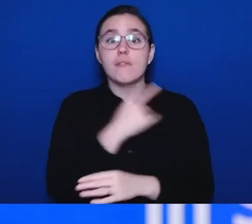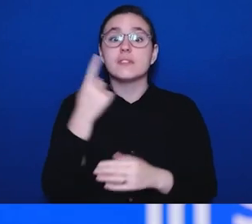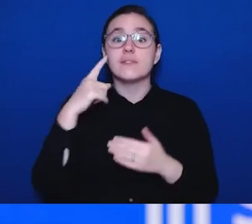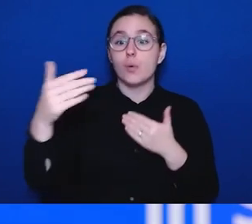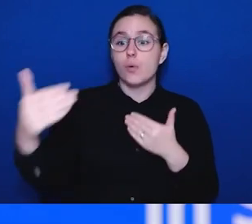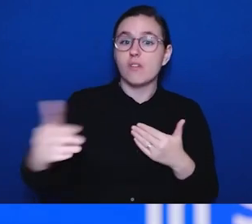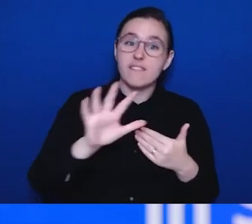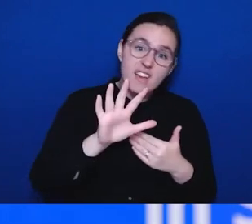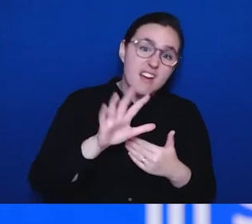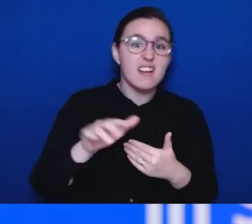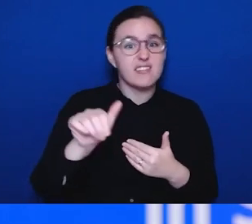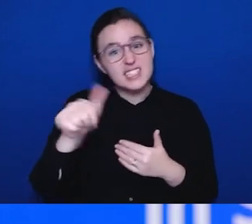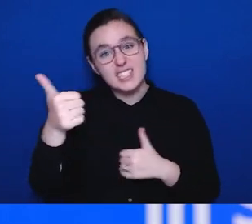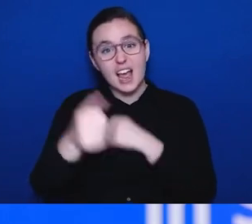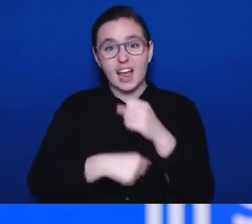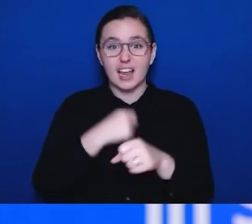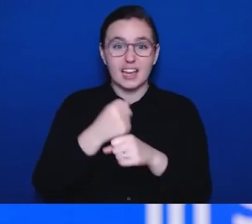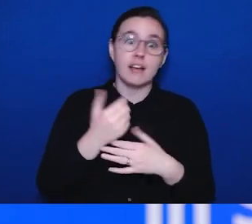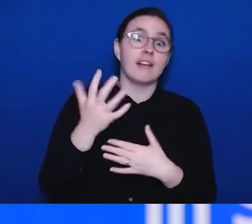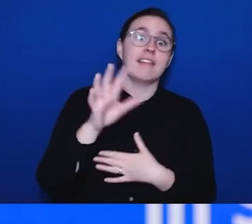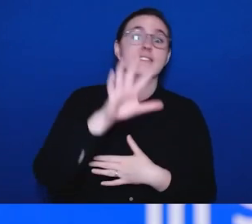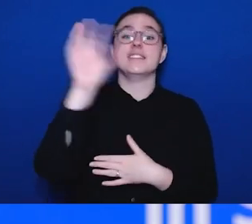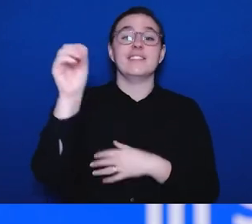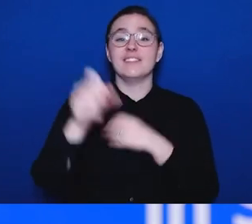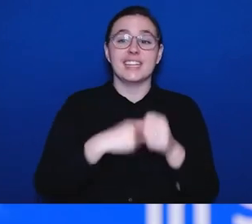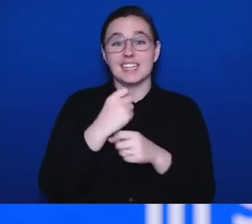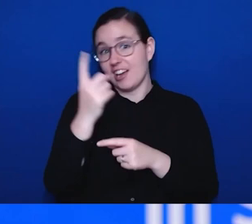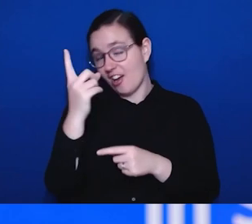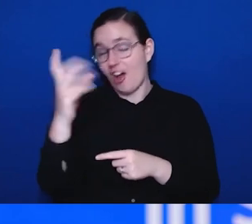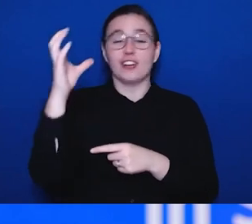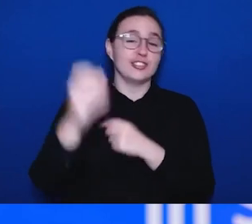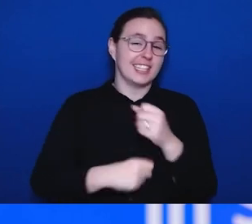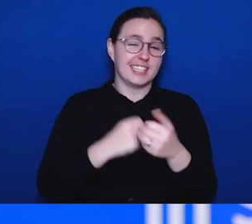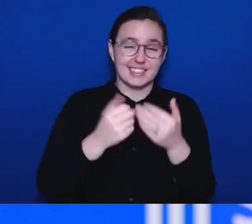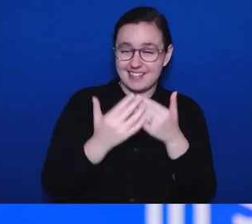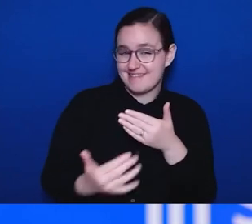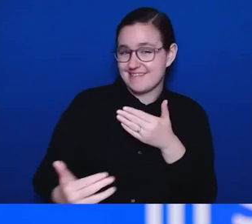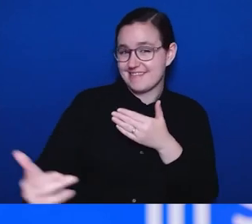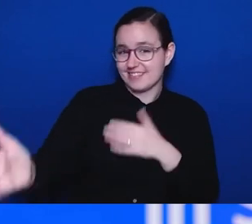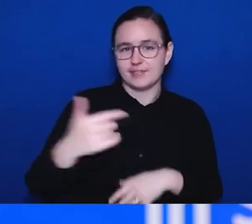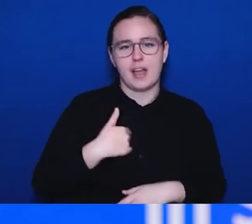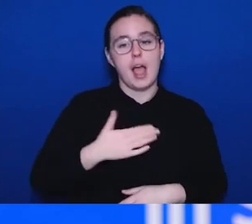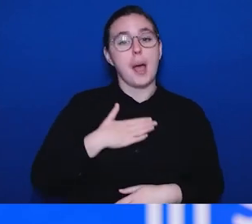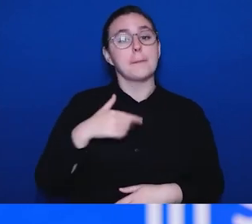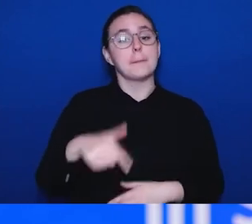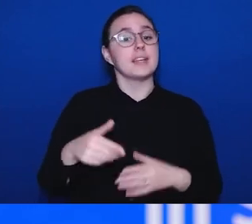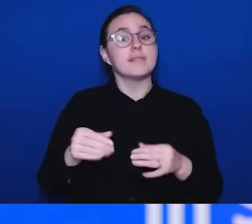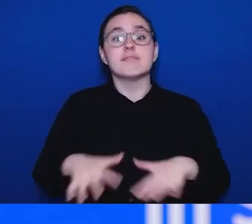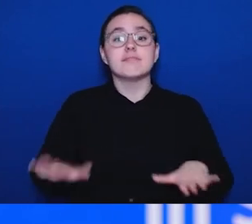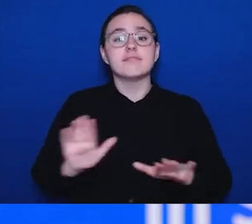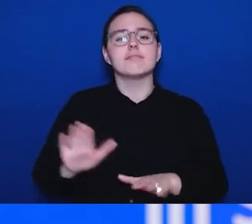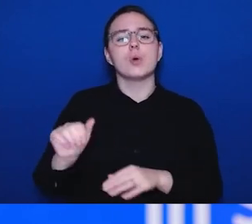think is going to help our province for 5, 10, 50 years, 100 years before us. So I am pleased to be